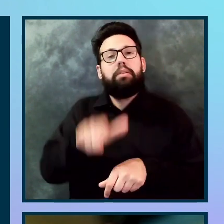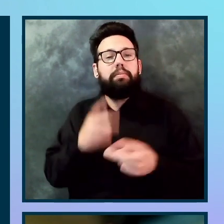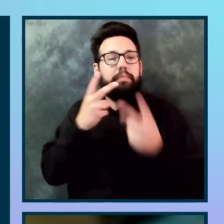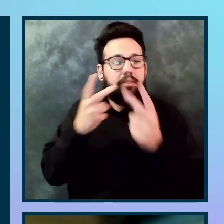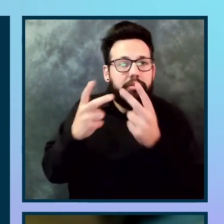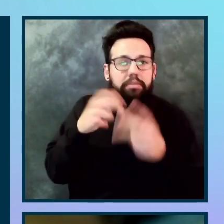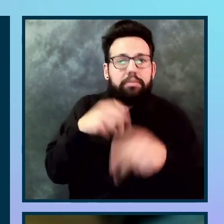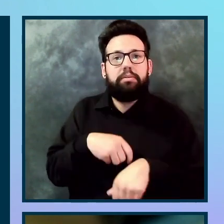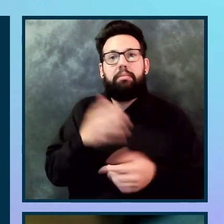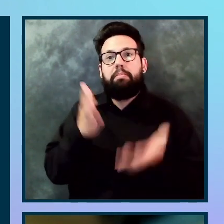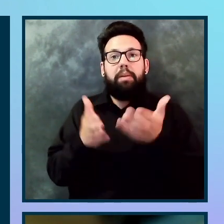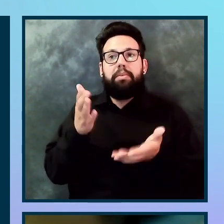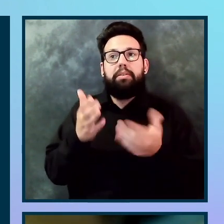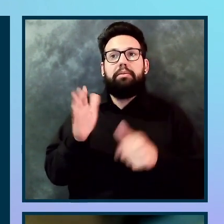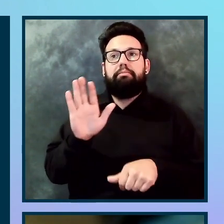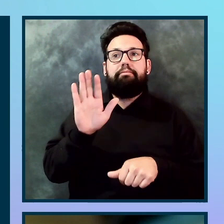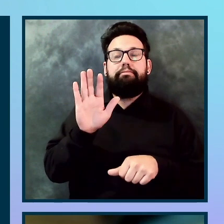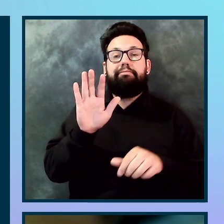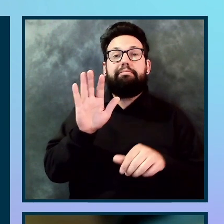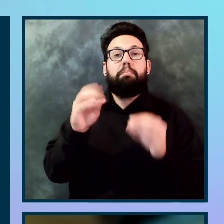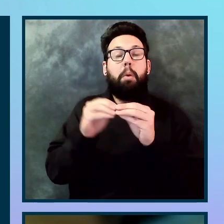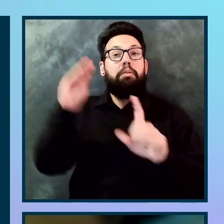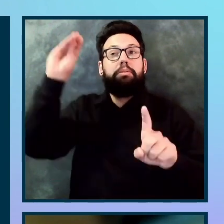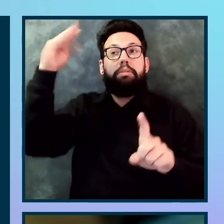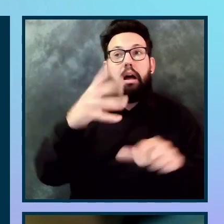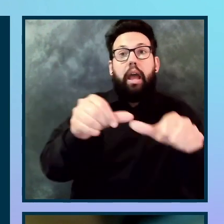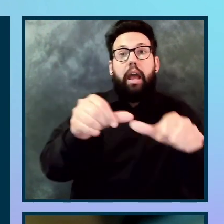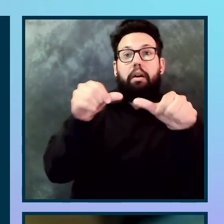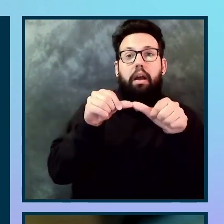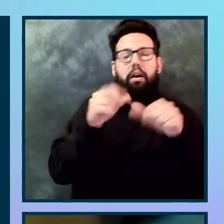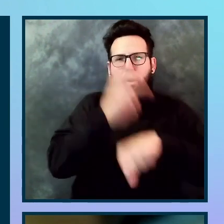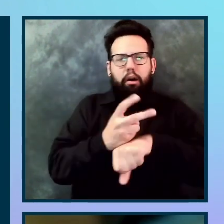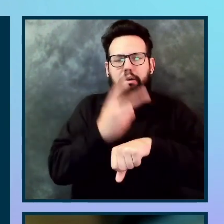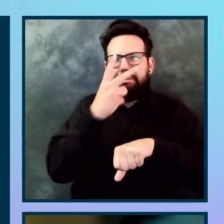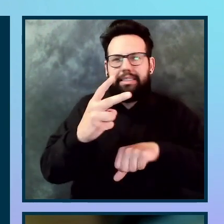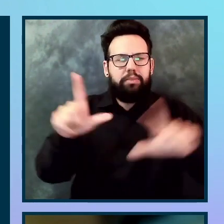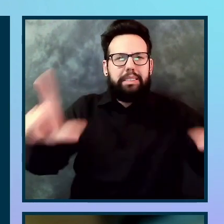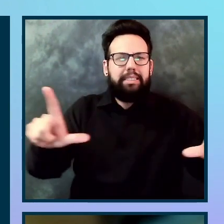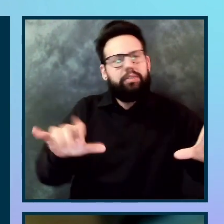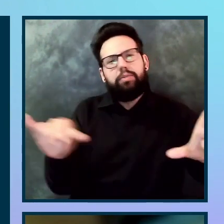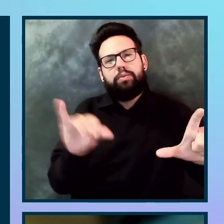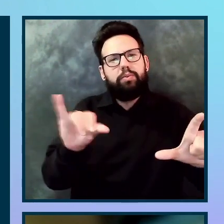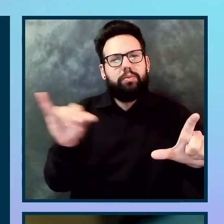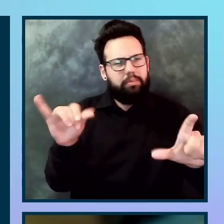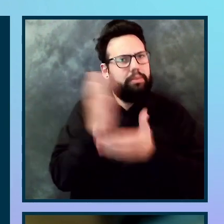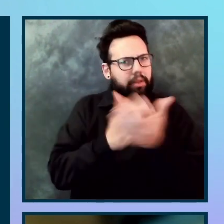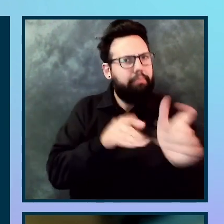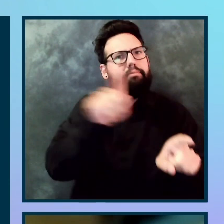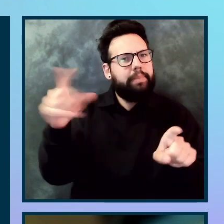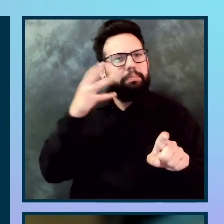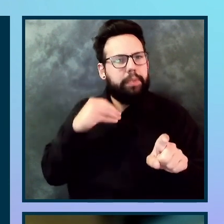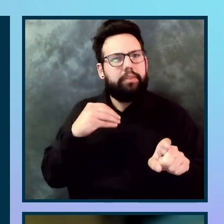using augmented reality in a sunny area, and it's really hard to see their screen, or people who have